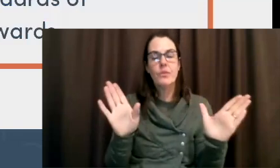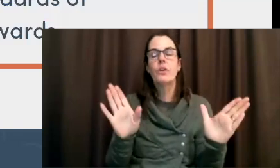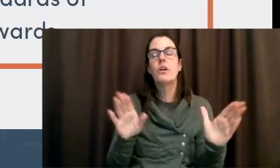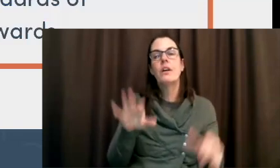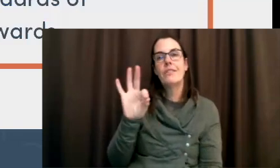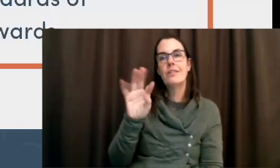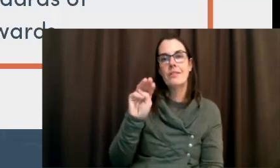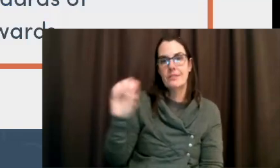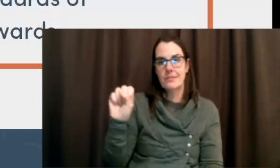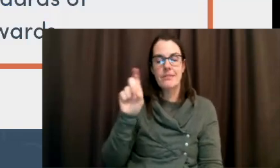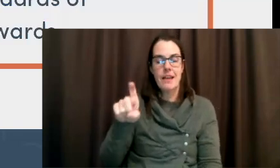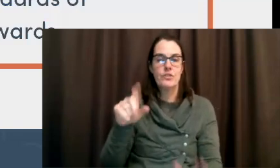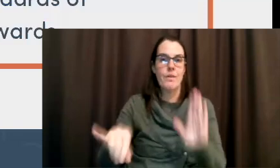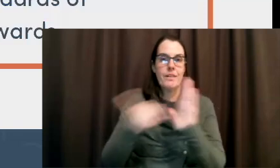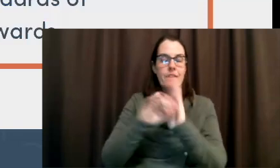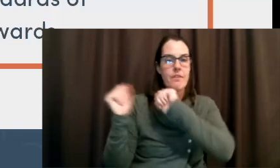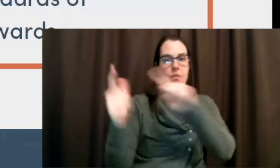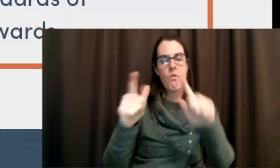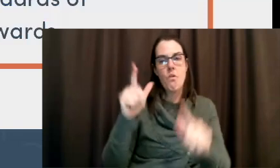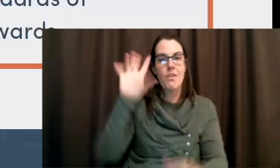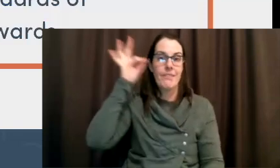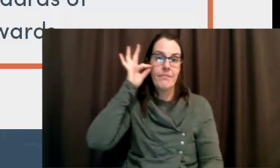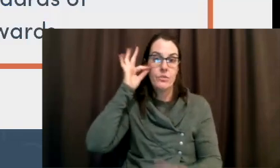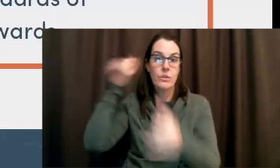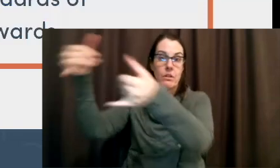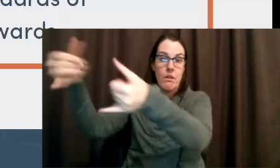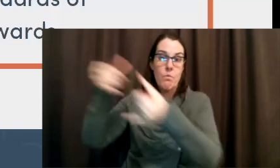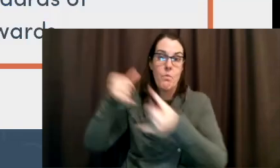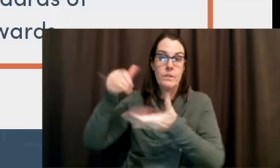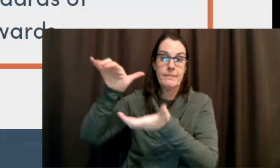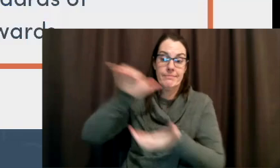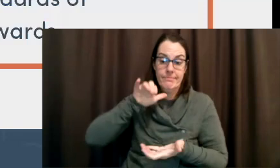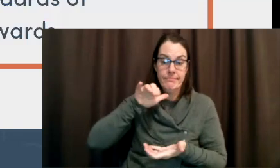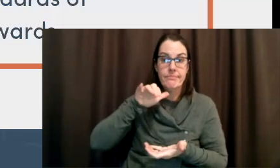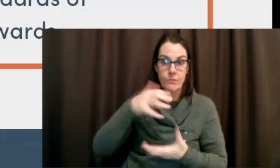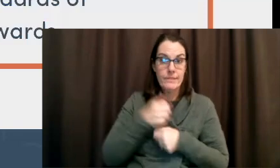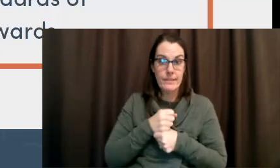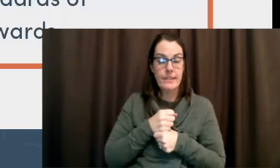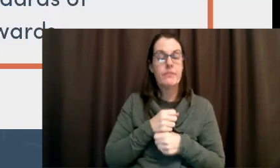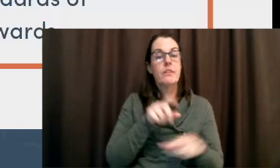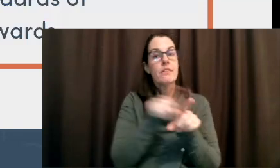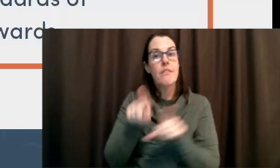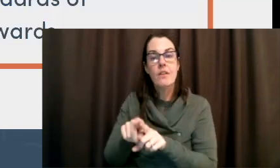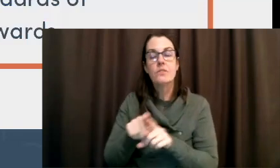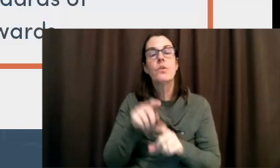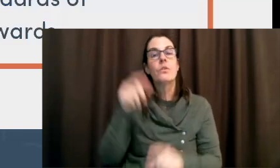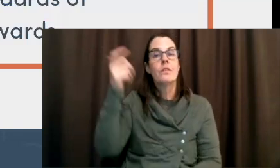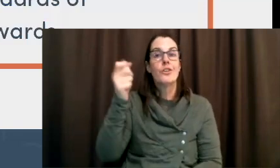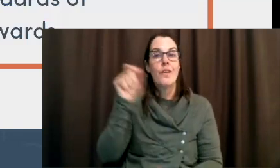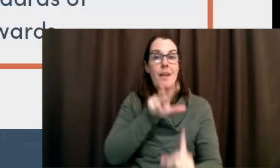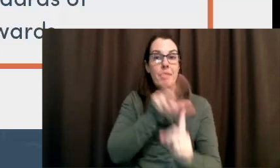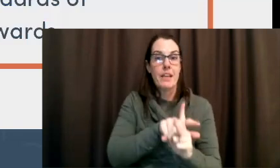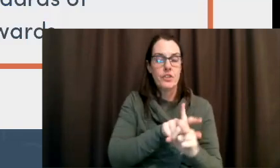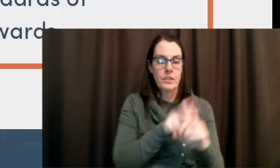identify all federal awards received. You're going to have to be able to organize grant applications and